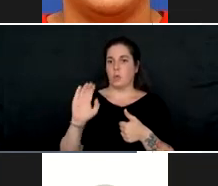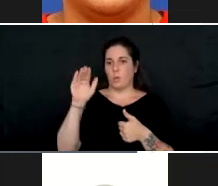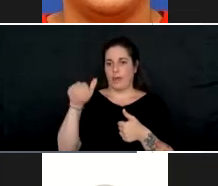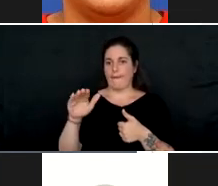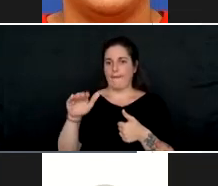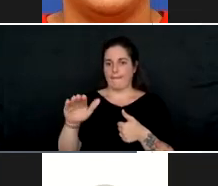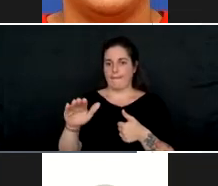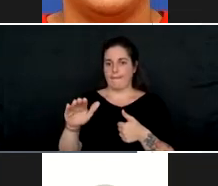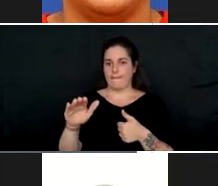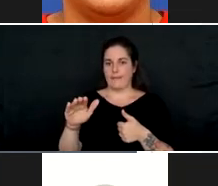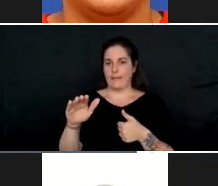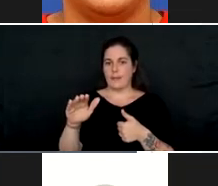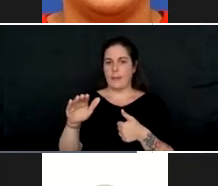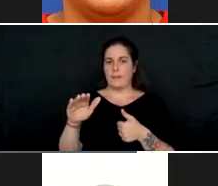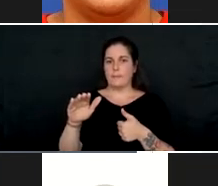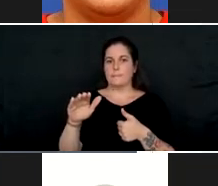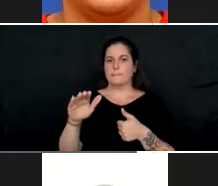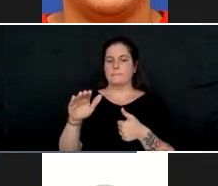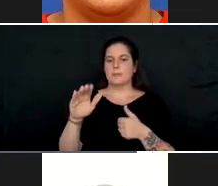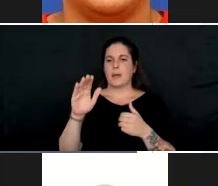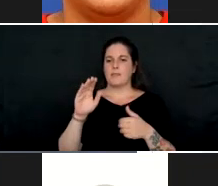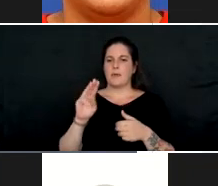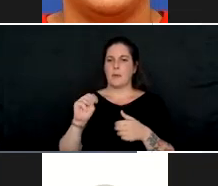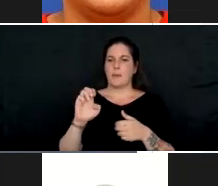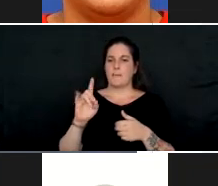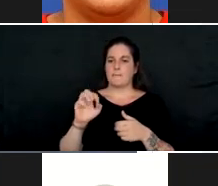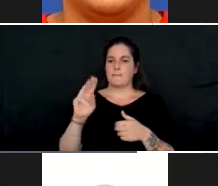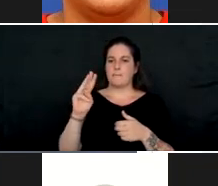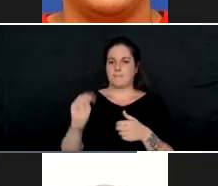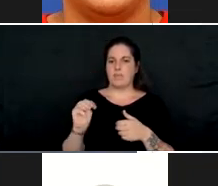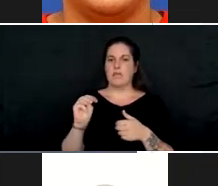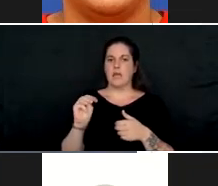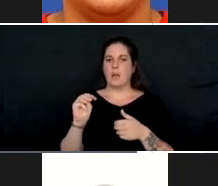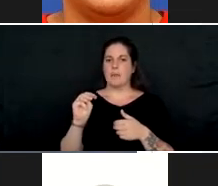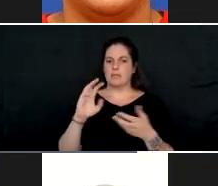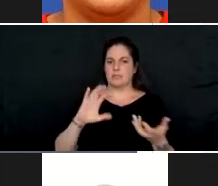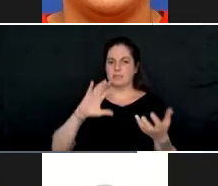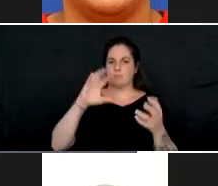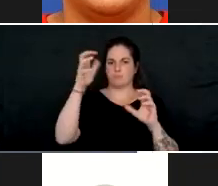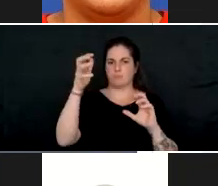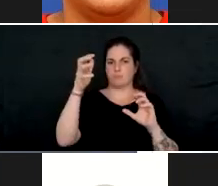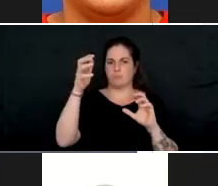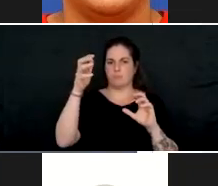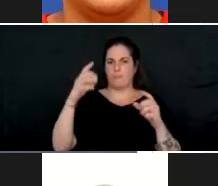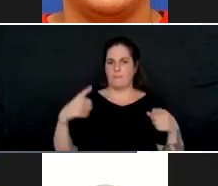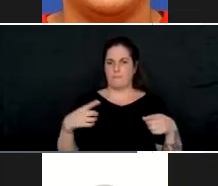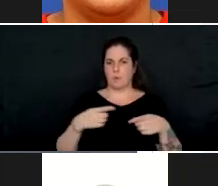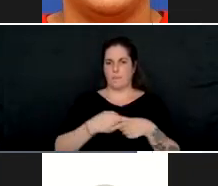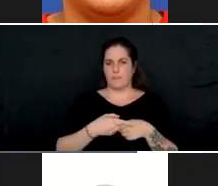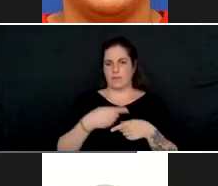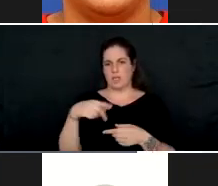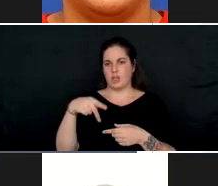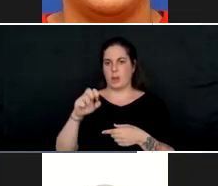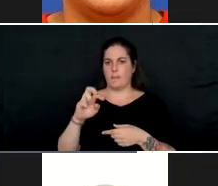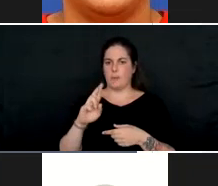the medium being disturbed perpendicular to its direction of travel, okay?